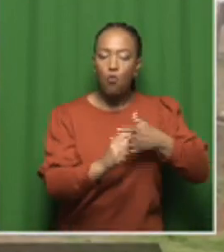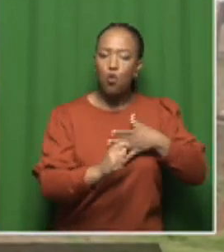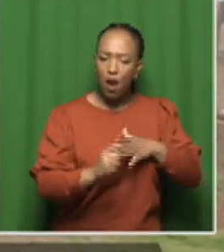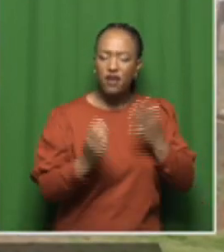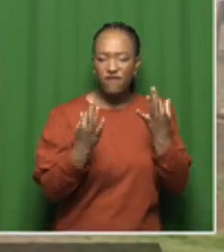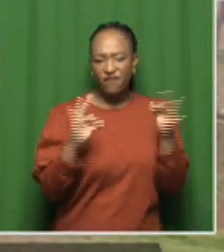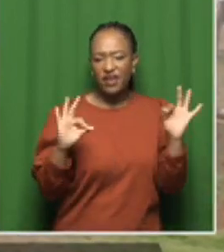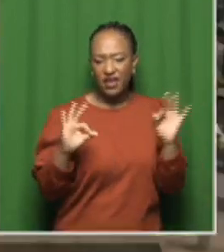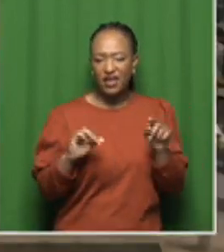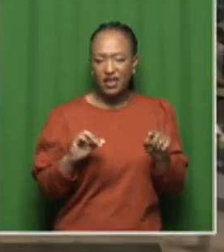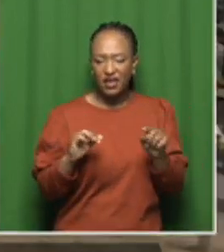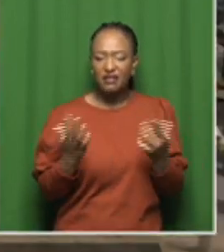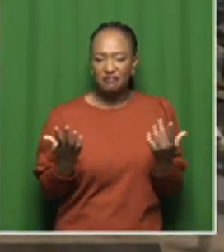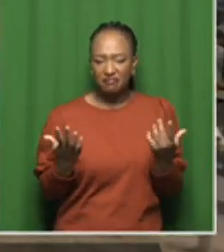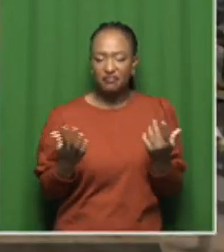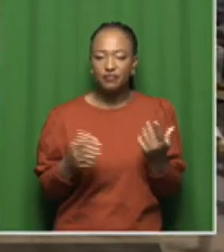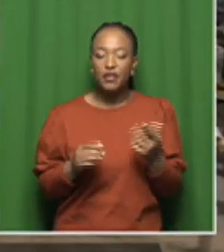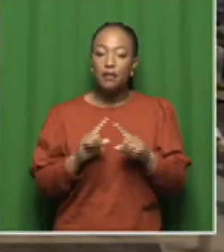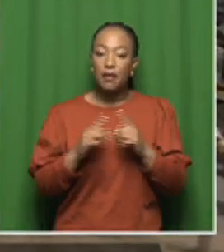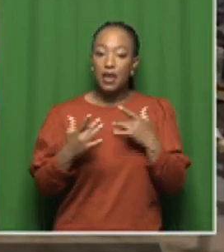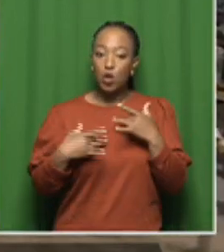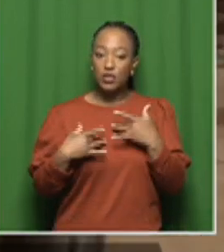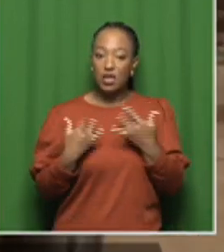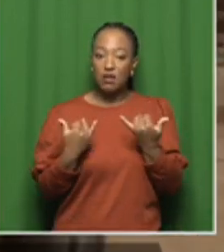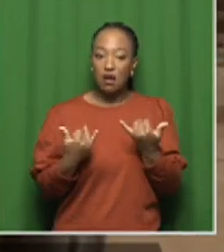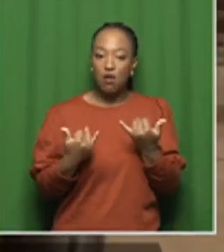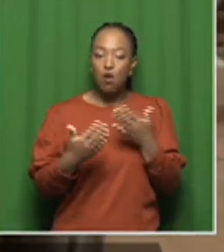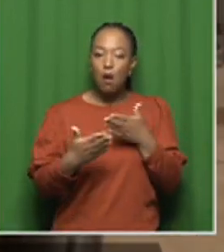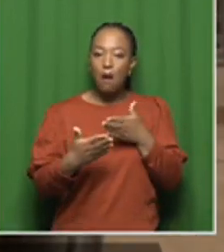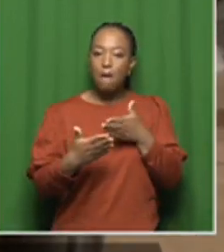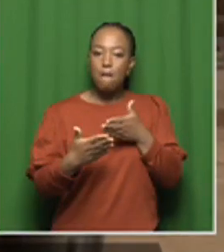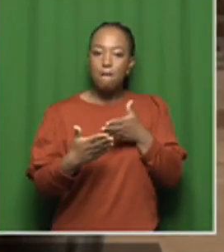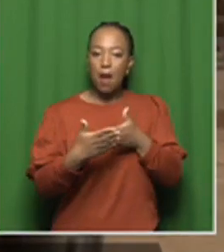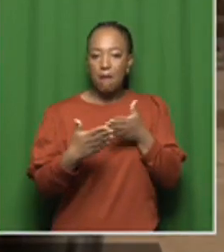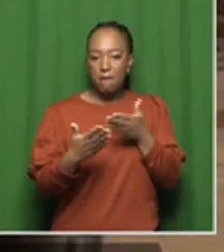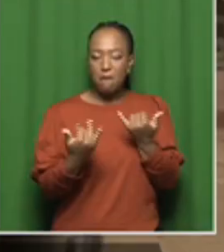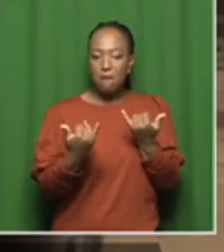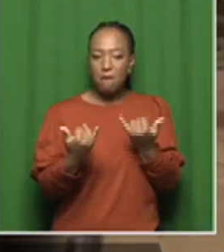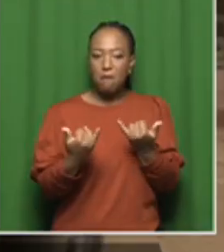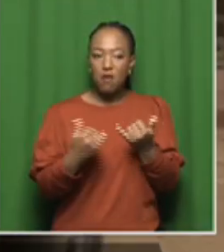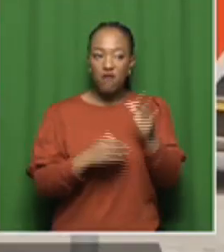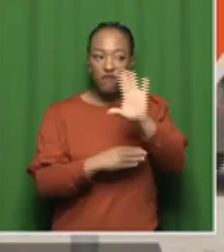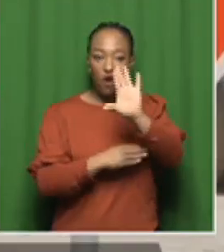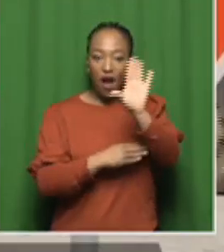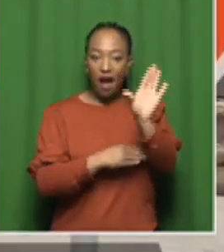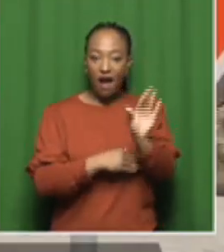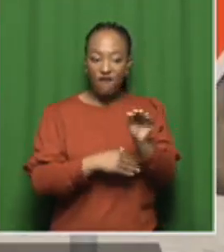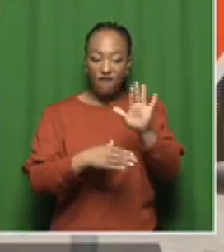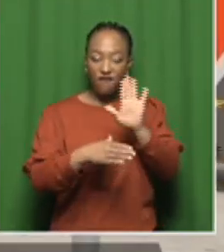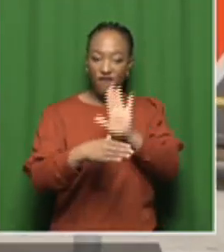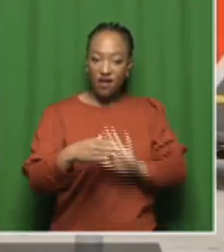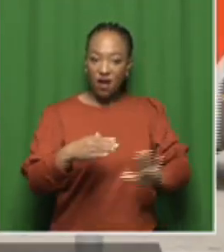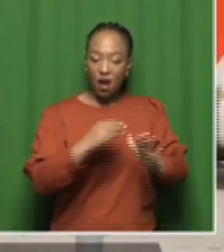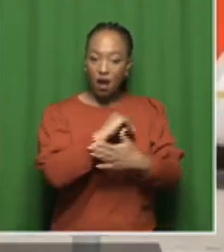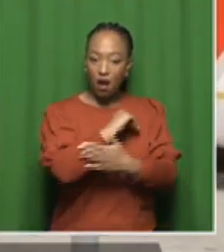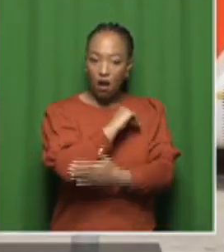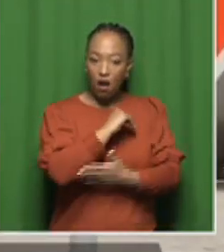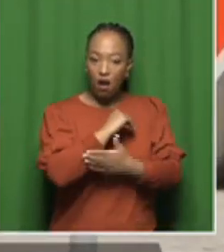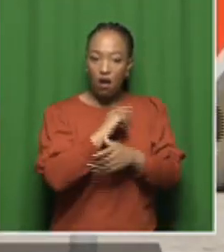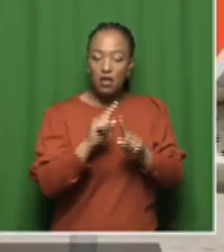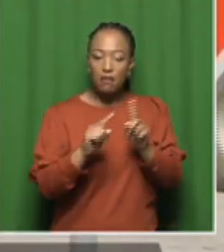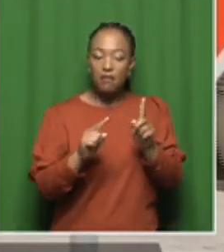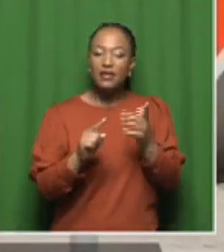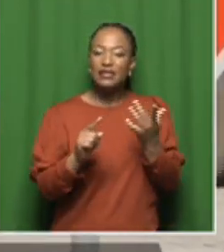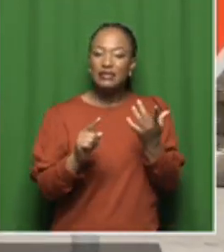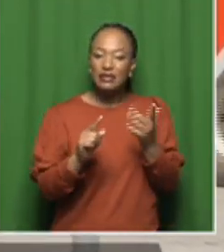more concerning right now are the non-tariff barriers creating impediments for intra-African trade, with infrastructure a major issue.